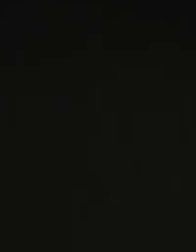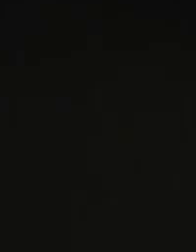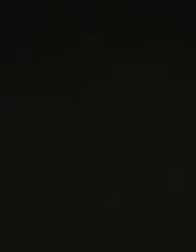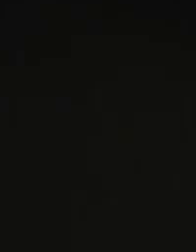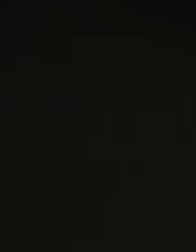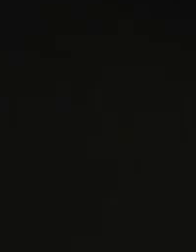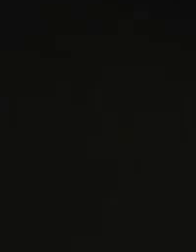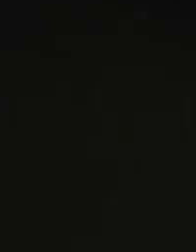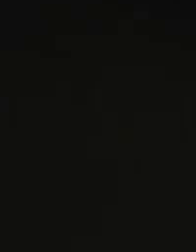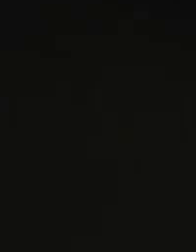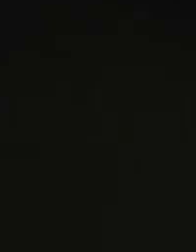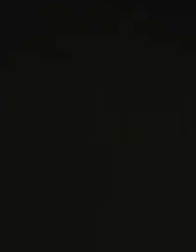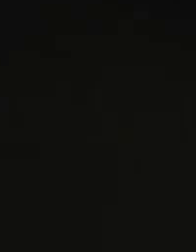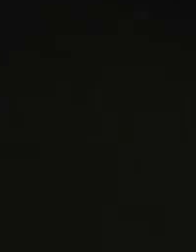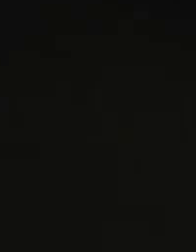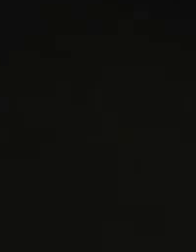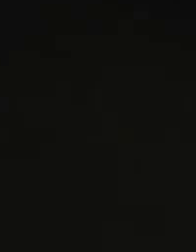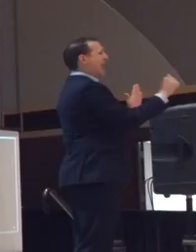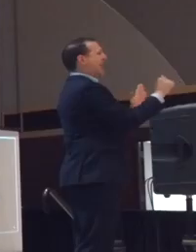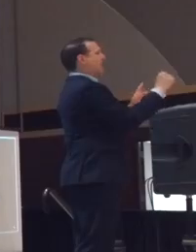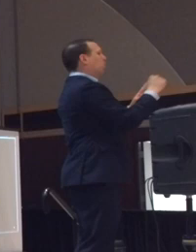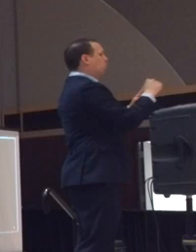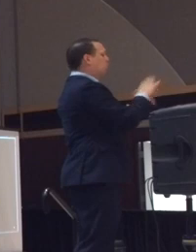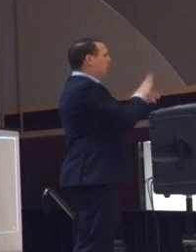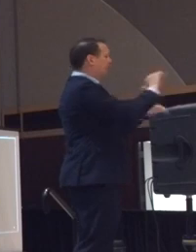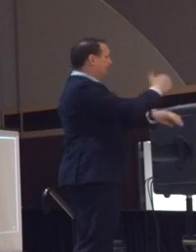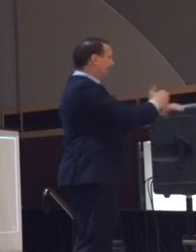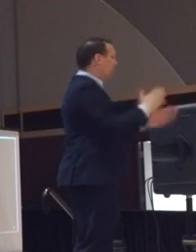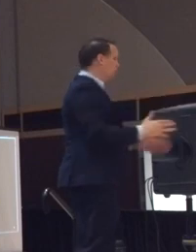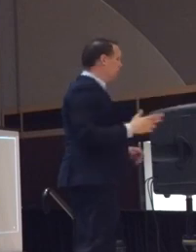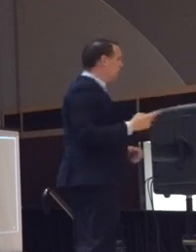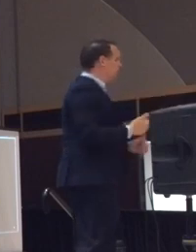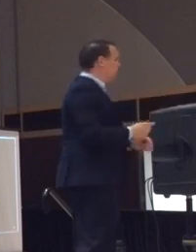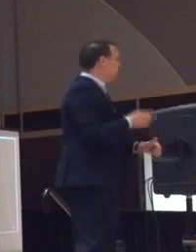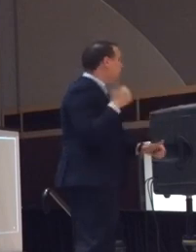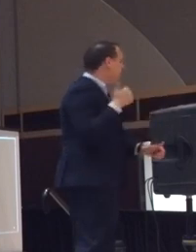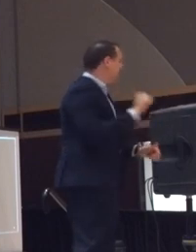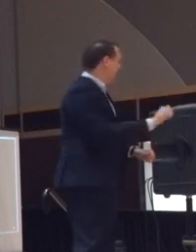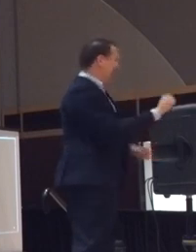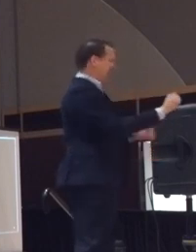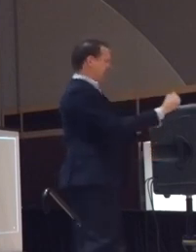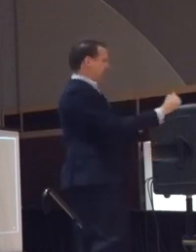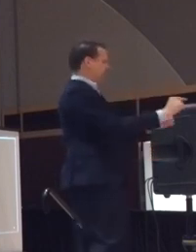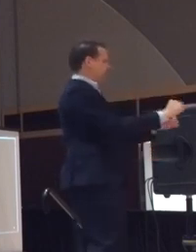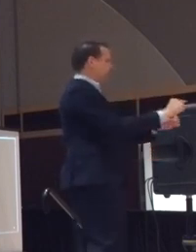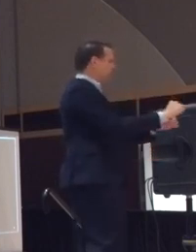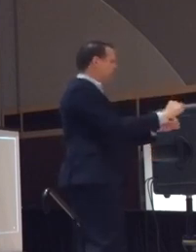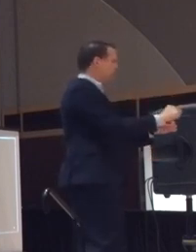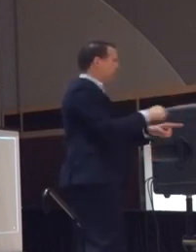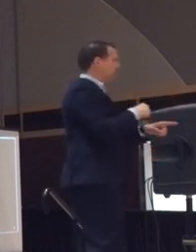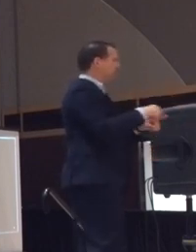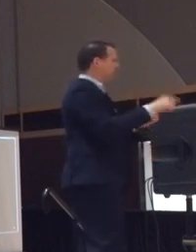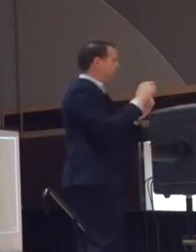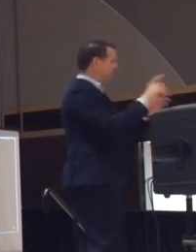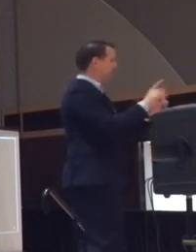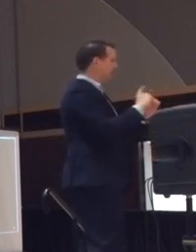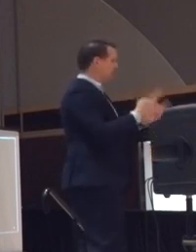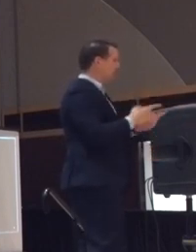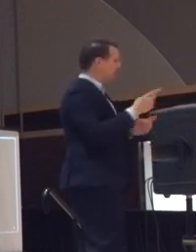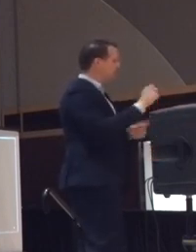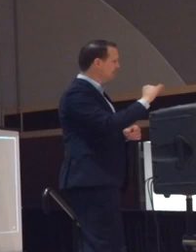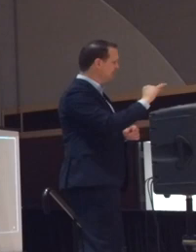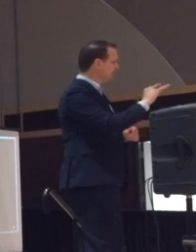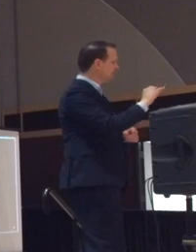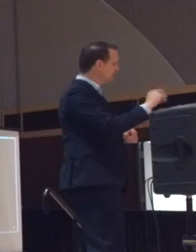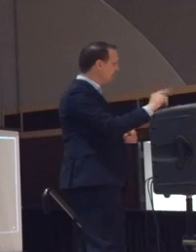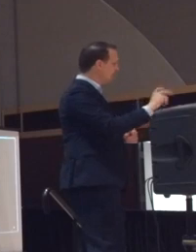the A word on their founder. Yeah, they're avoiding the A word. The special ed department is Silicon